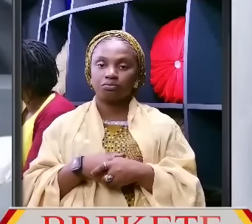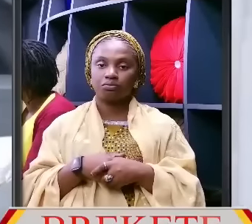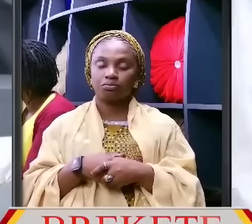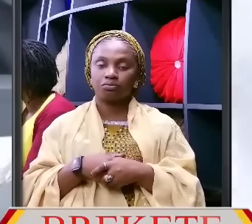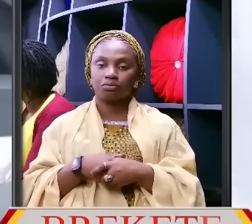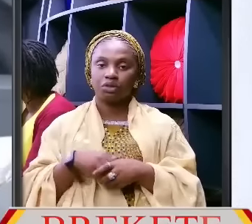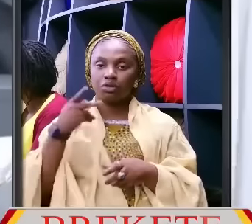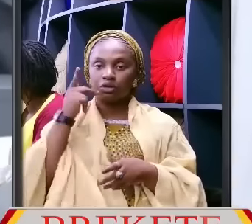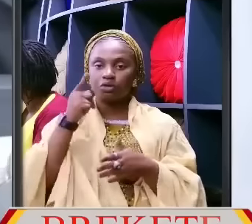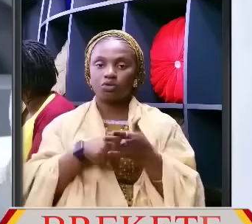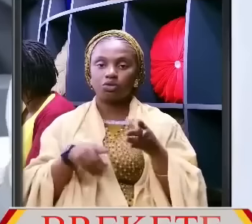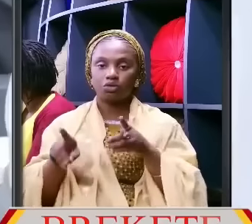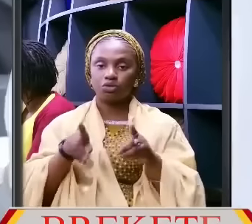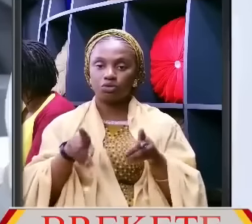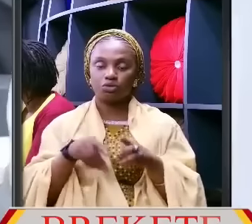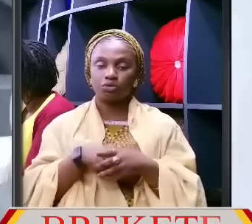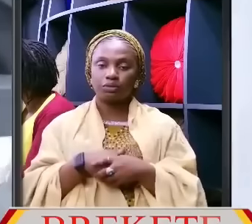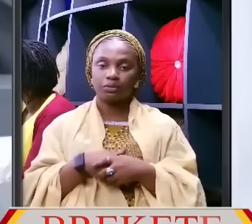what you do.